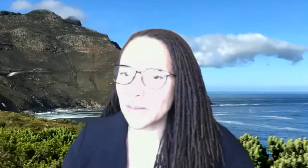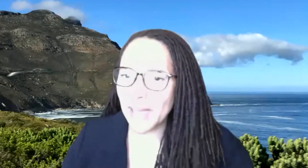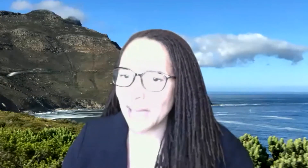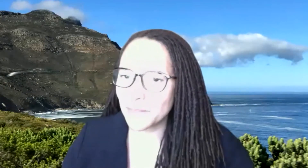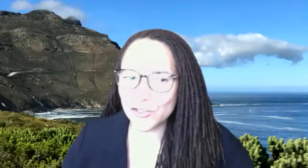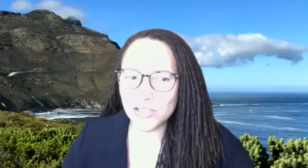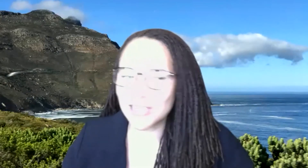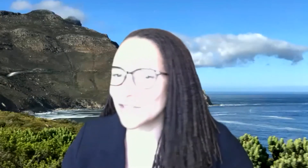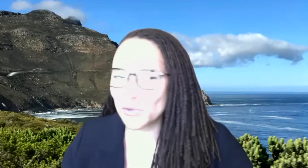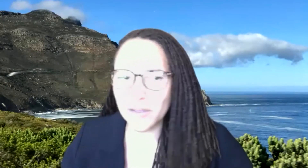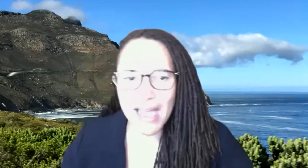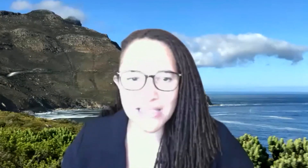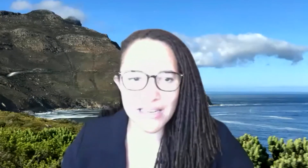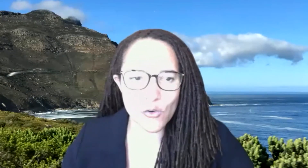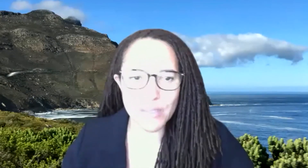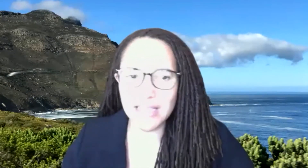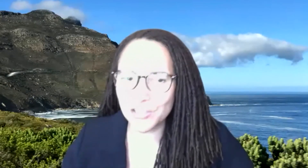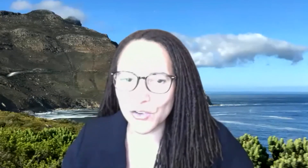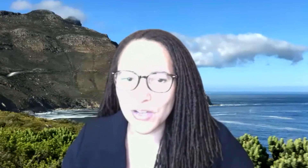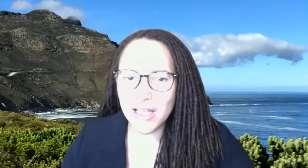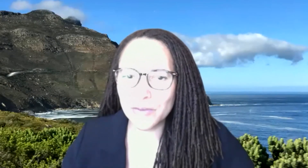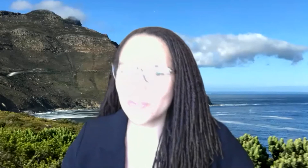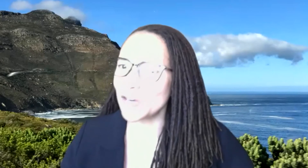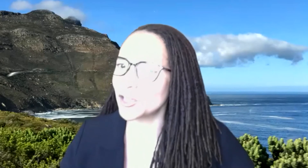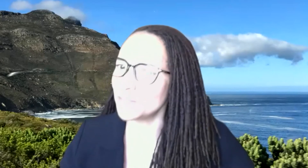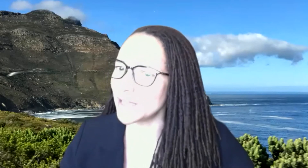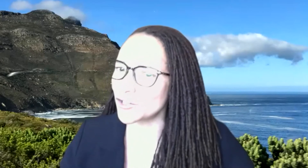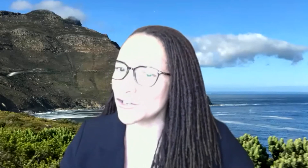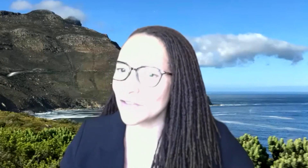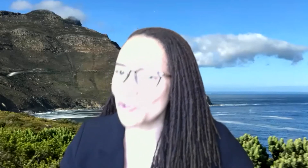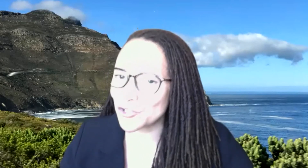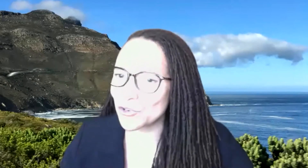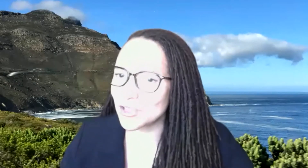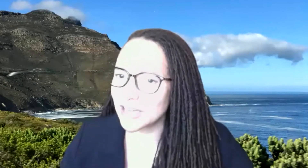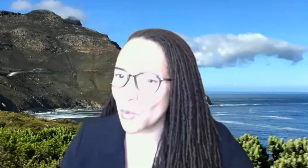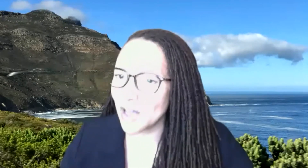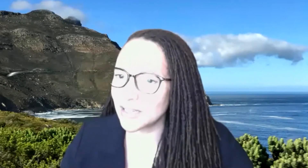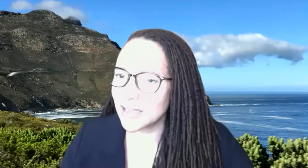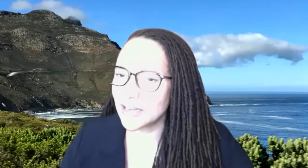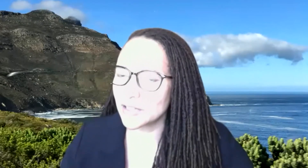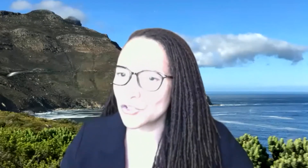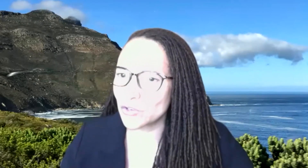very bad measures of individual capacity or potential, but very good measures of structural inequality and structural